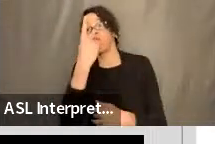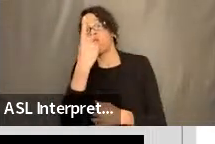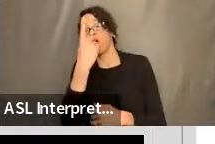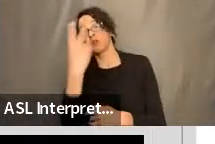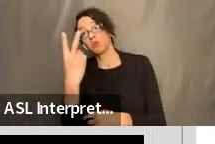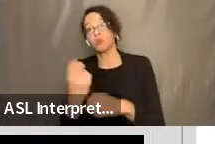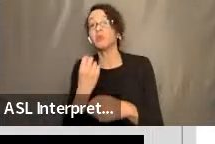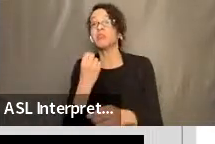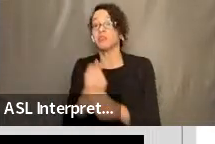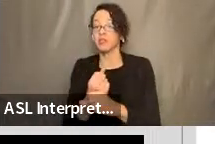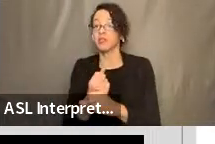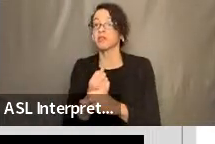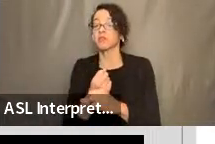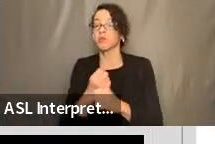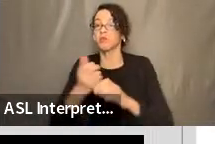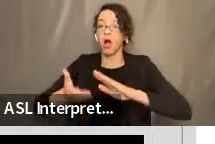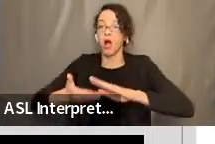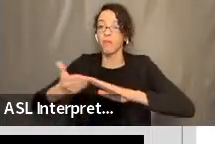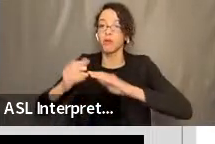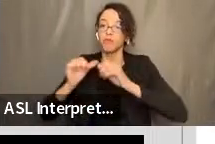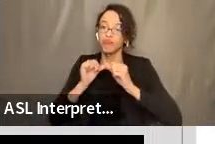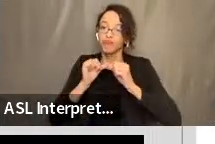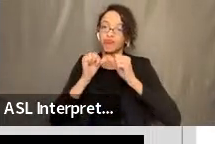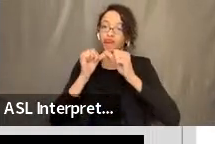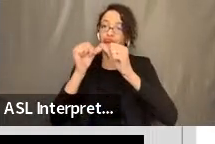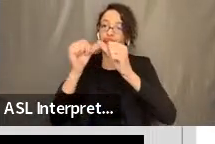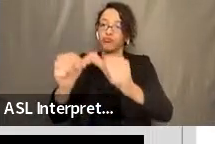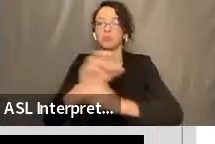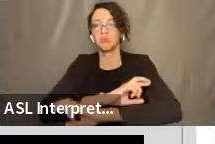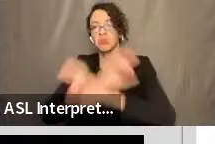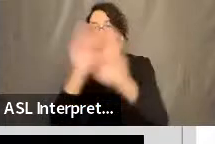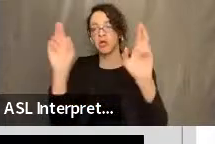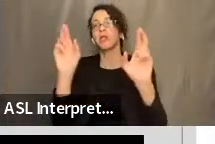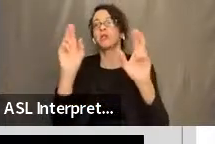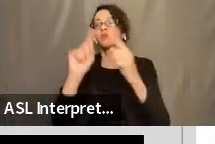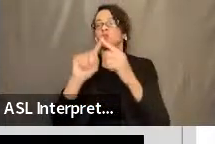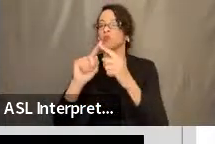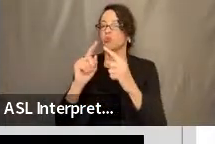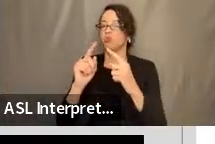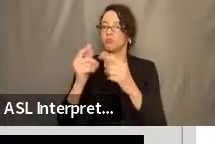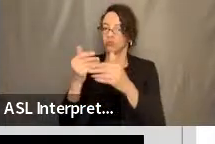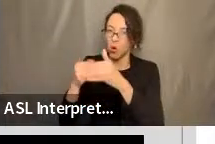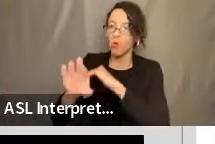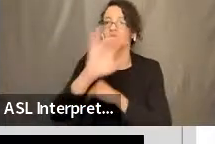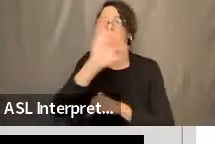to be ready to go in July of 2024. Next slide, please.